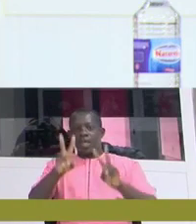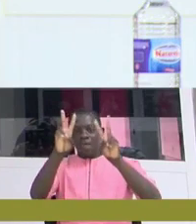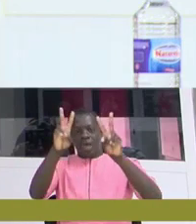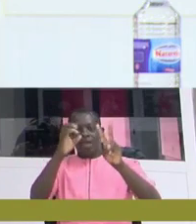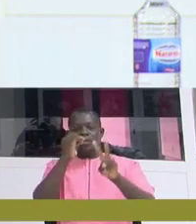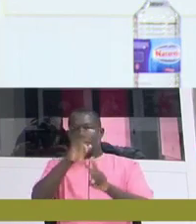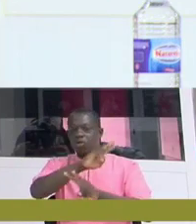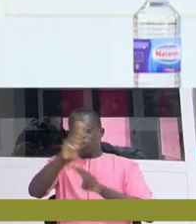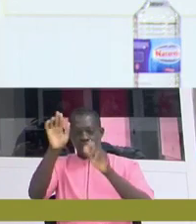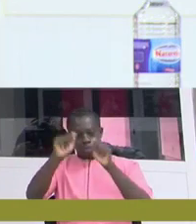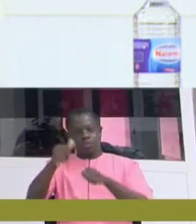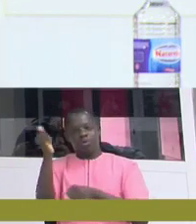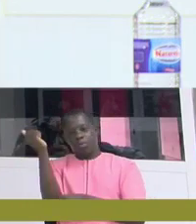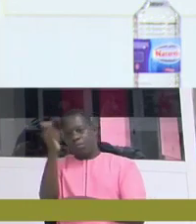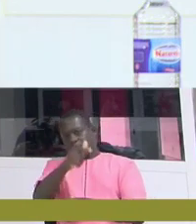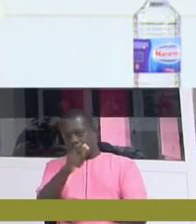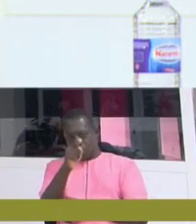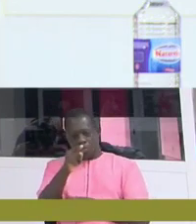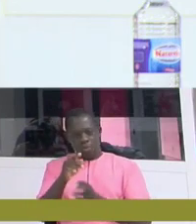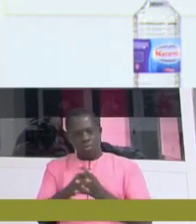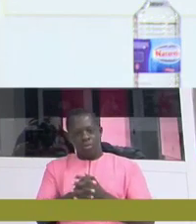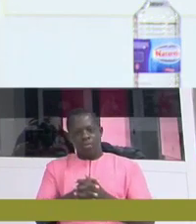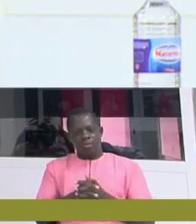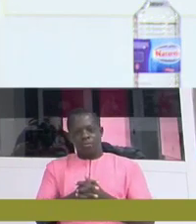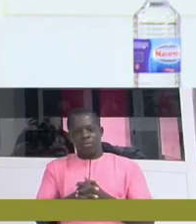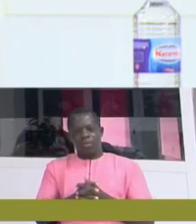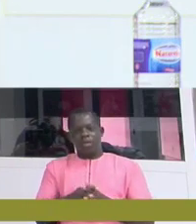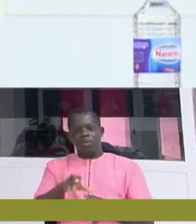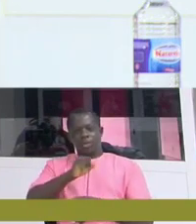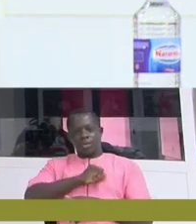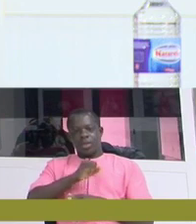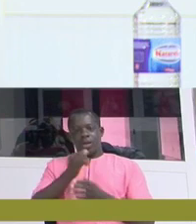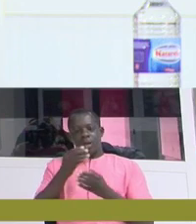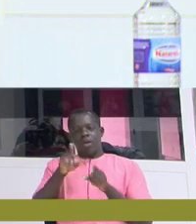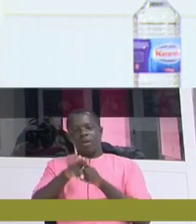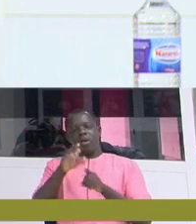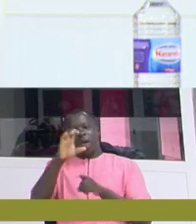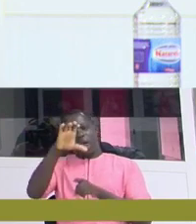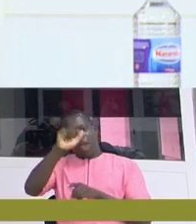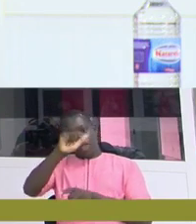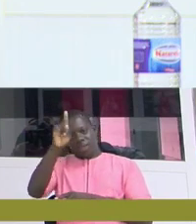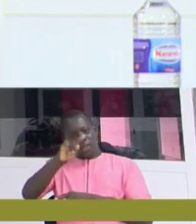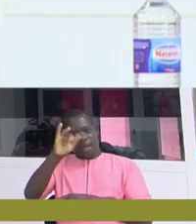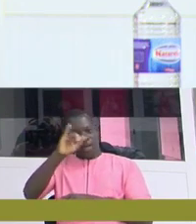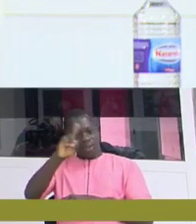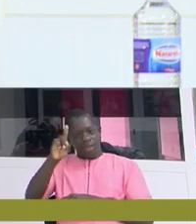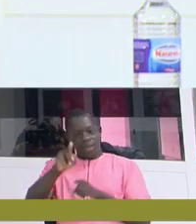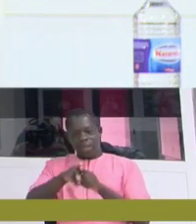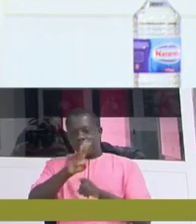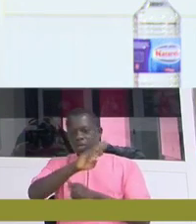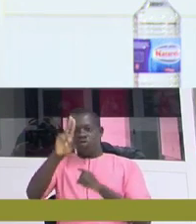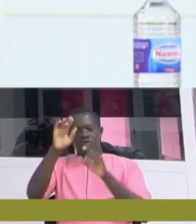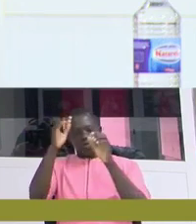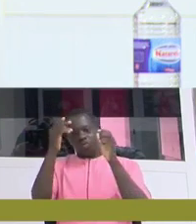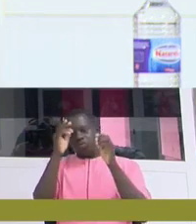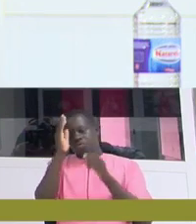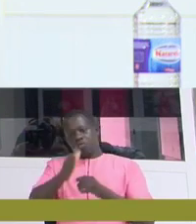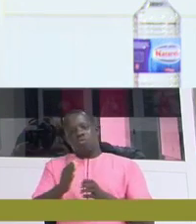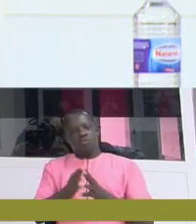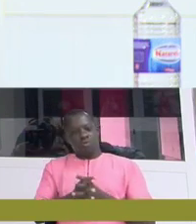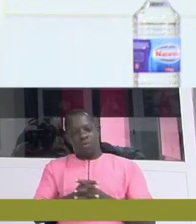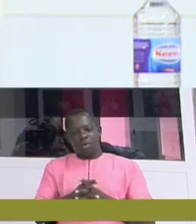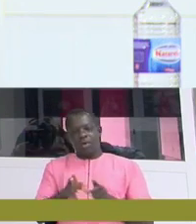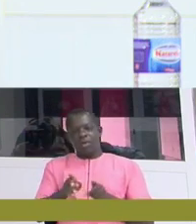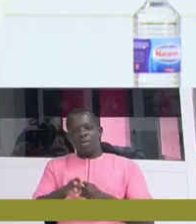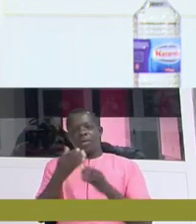Yaya said he will not pay you. Eh, mko asisi. I said, eh, asisi. Wante tonyari. That's not true. Akonye ken nane.